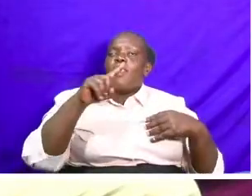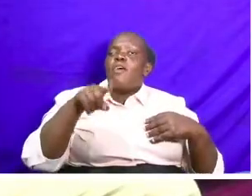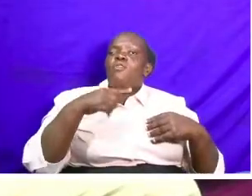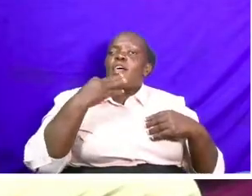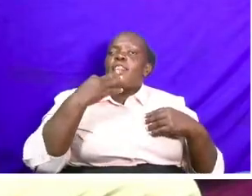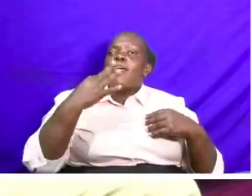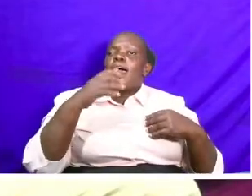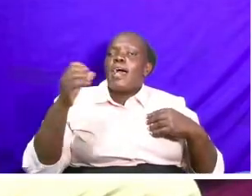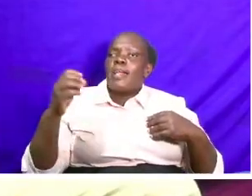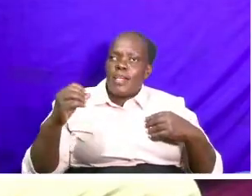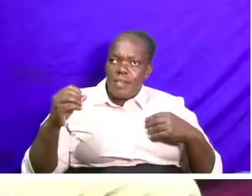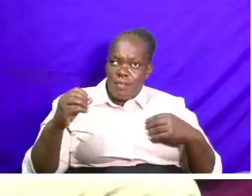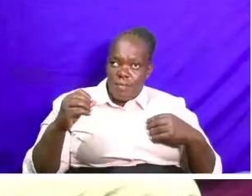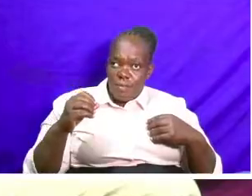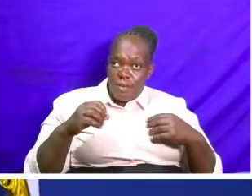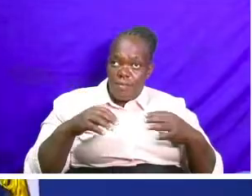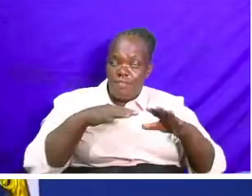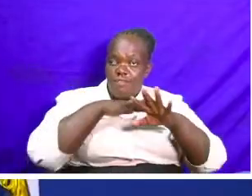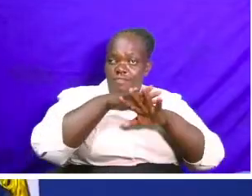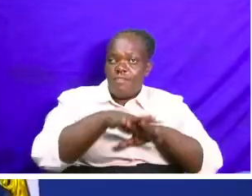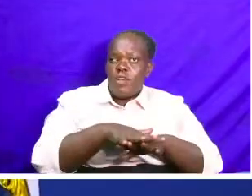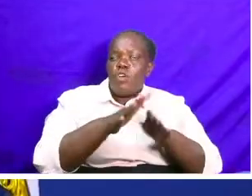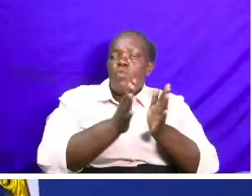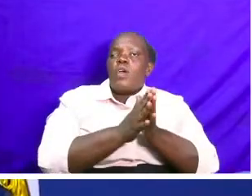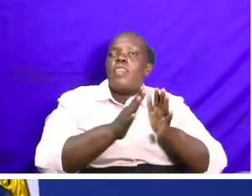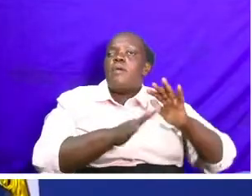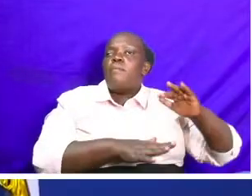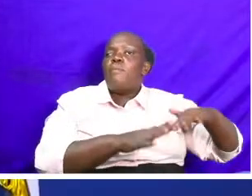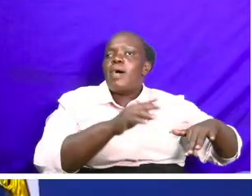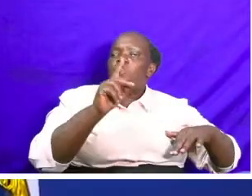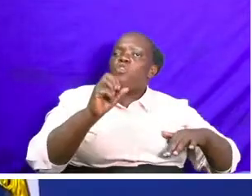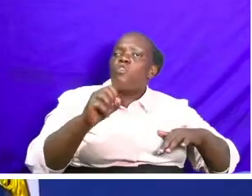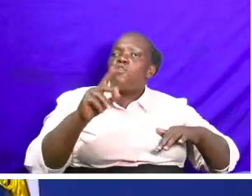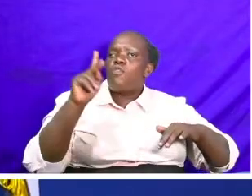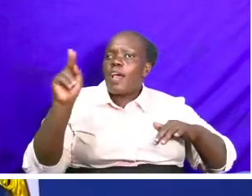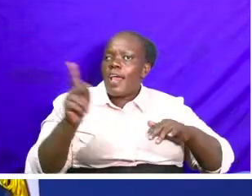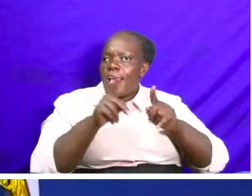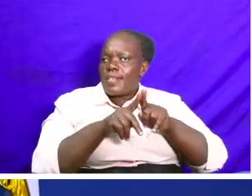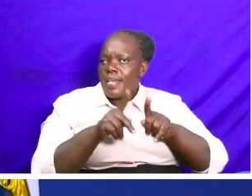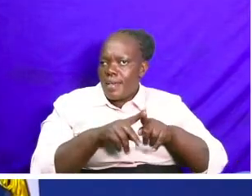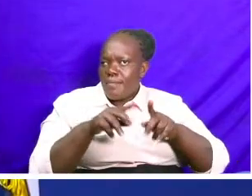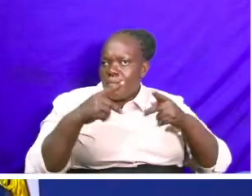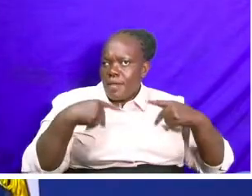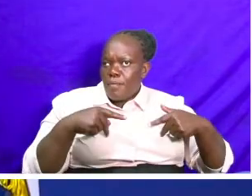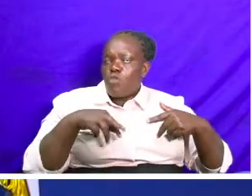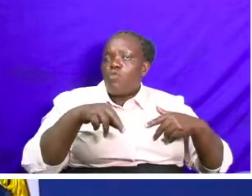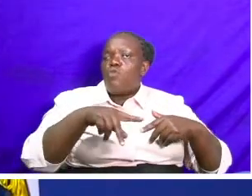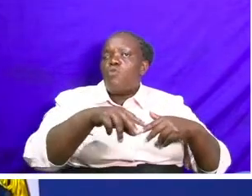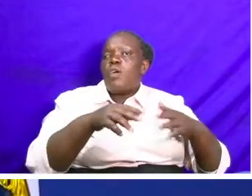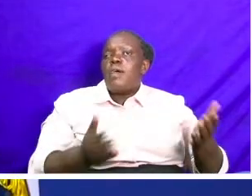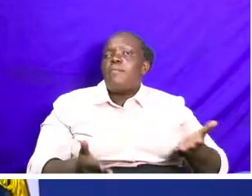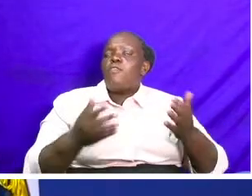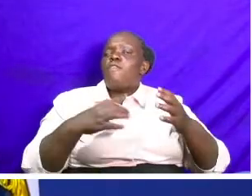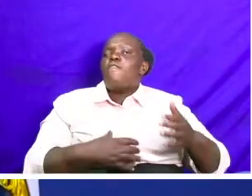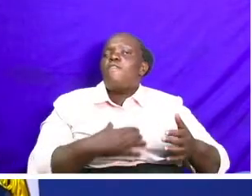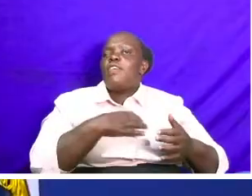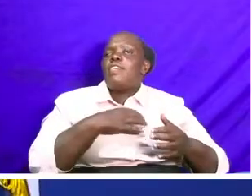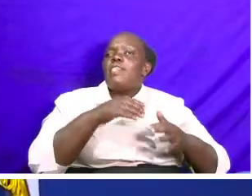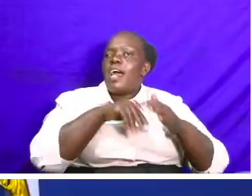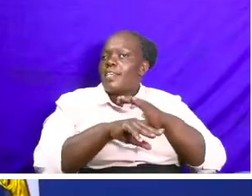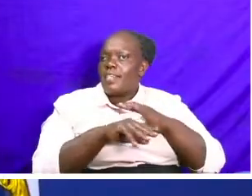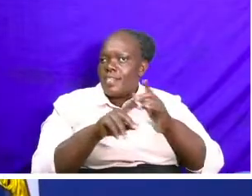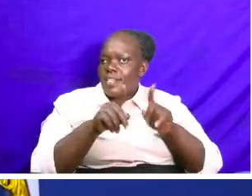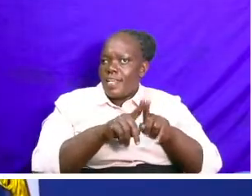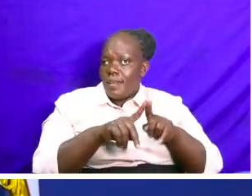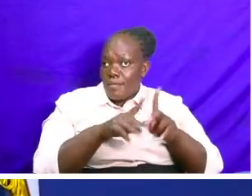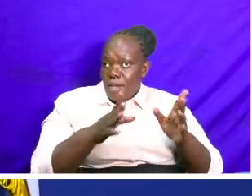1,300 vehicles, integrated with the Bomas of Kenya, and a pedestrian overpass to improve visitor access. And by the way, it's good to say we are